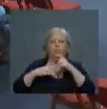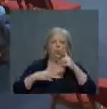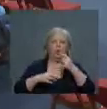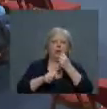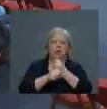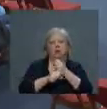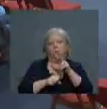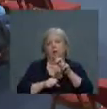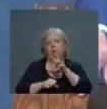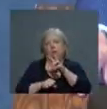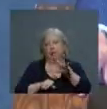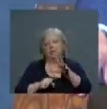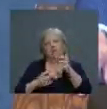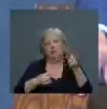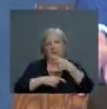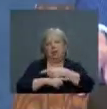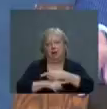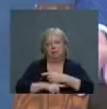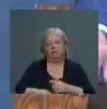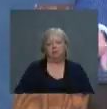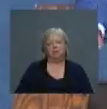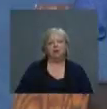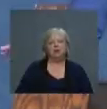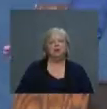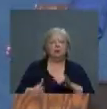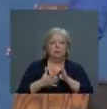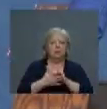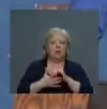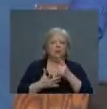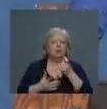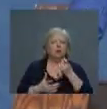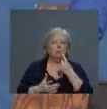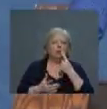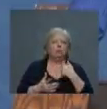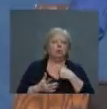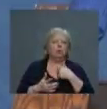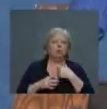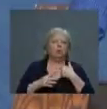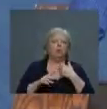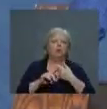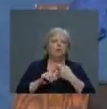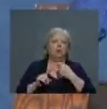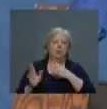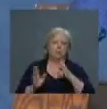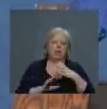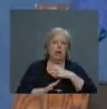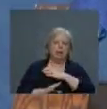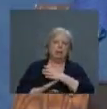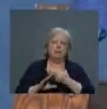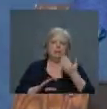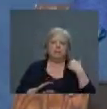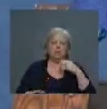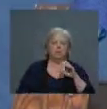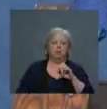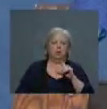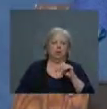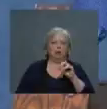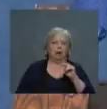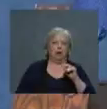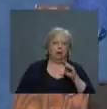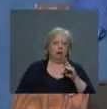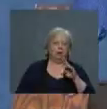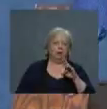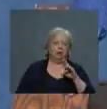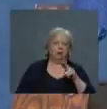1 year, 365. So that was a question that was raised by the Planning Commission and Alan Bubbis about that.